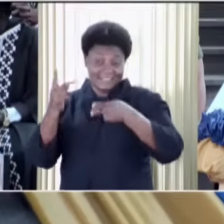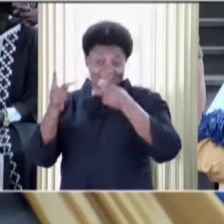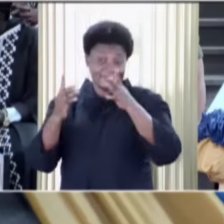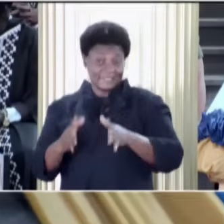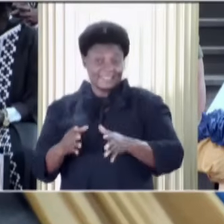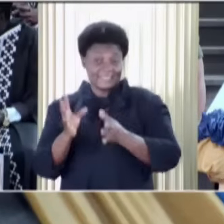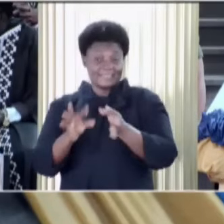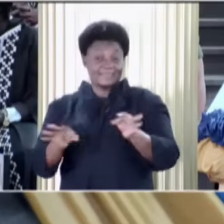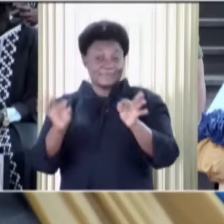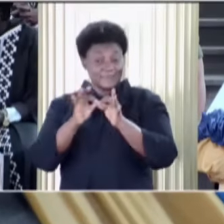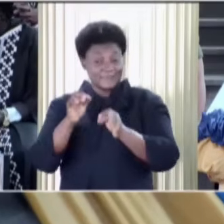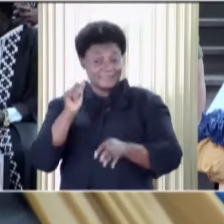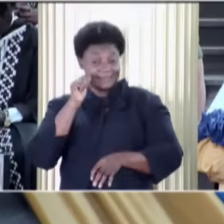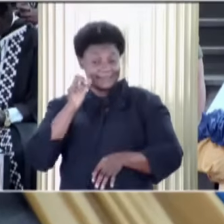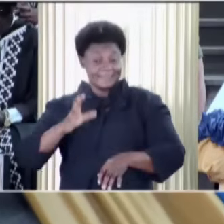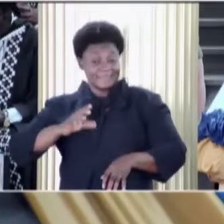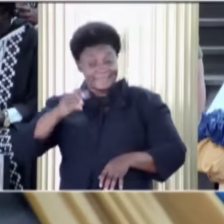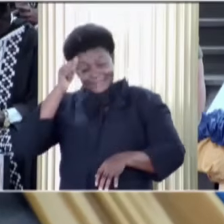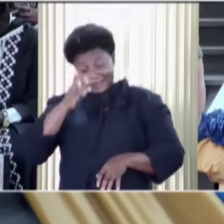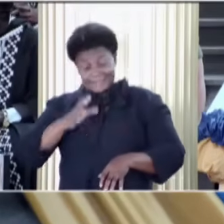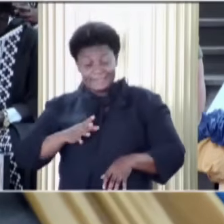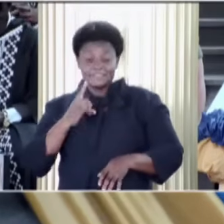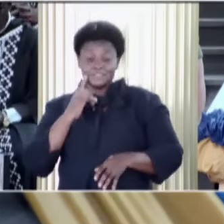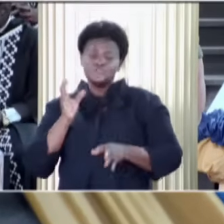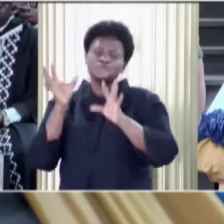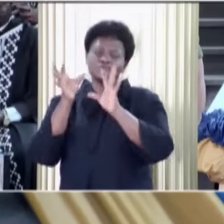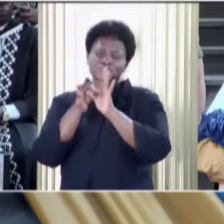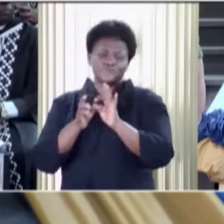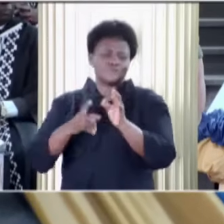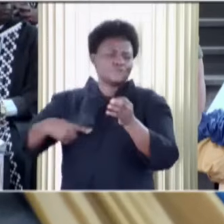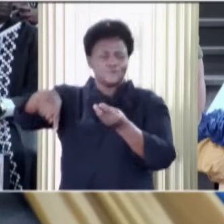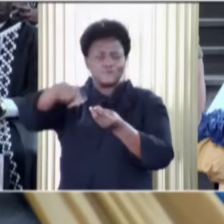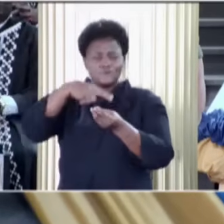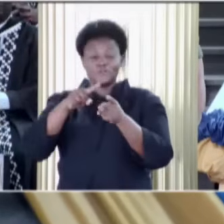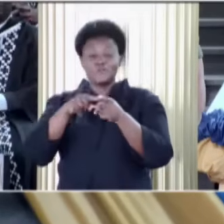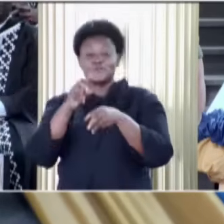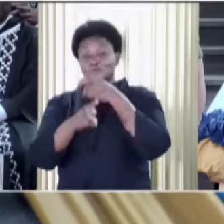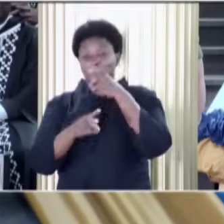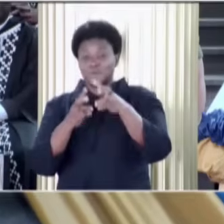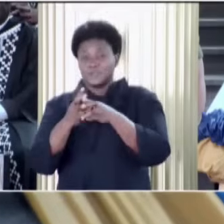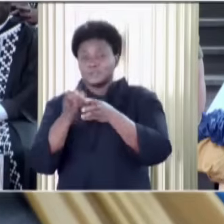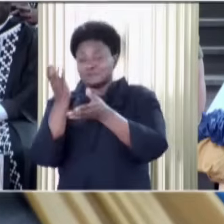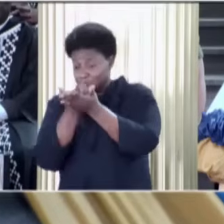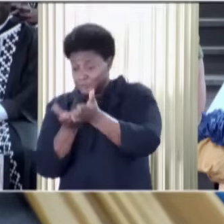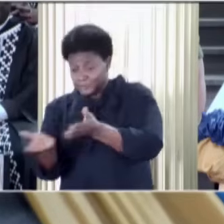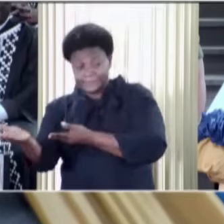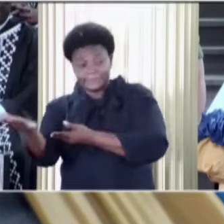ladies and gentlemen joining us from all around the world, good morning.